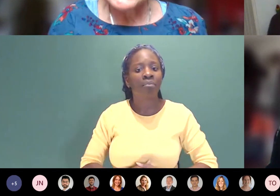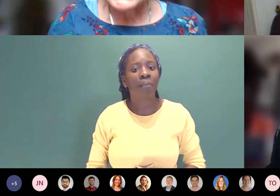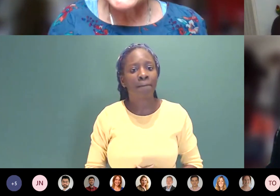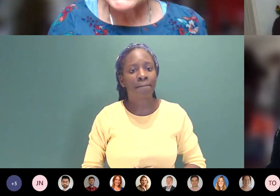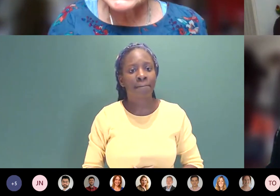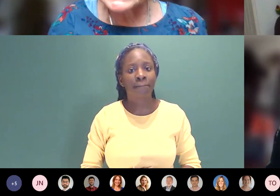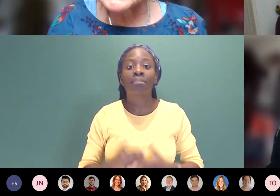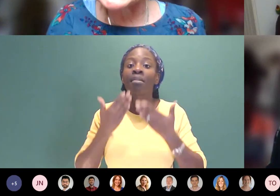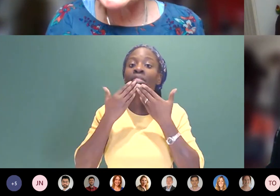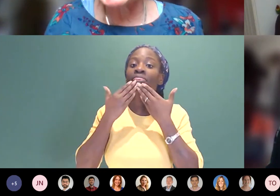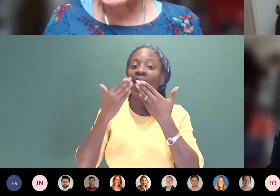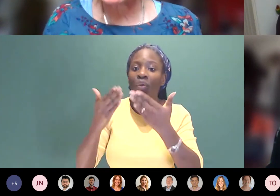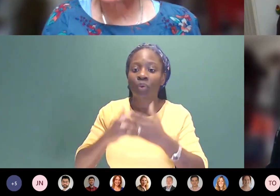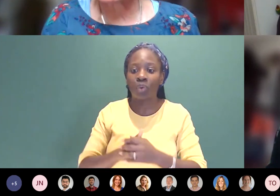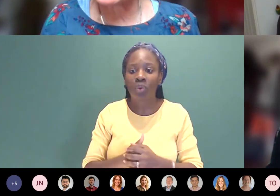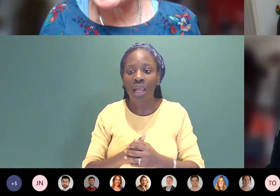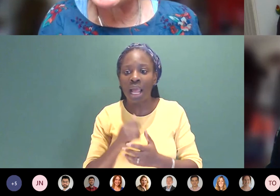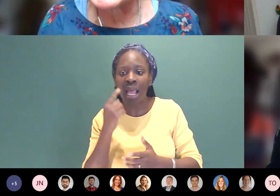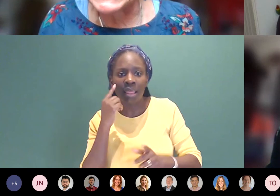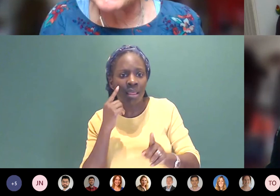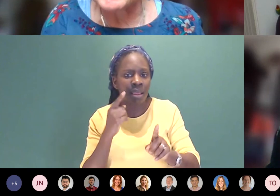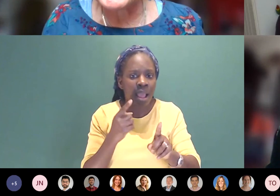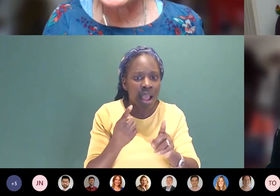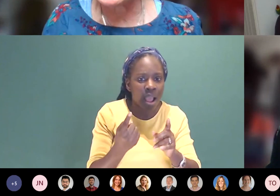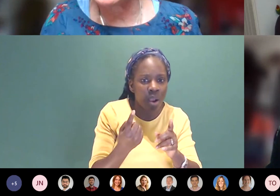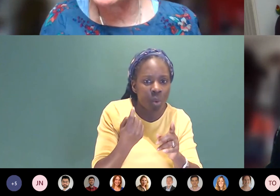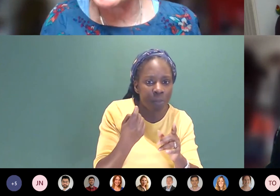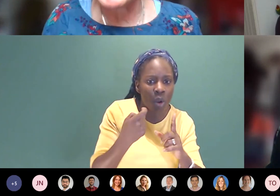Okay, thanks, folks. So there seems to be another question from